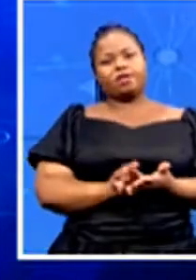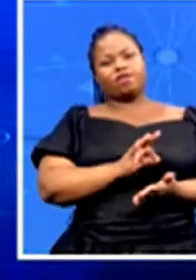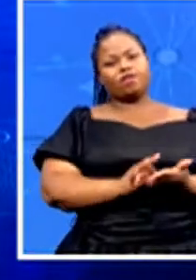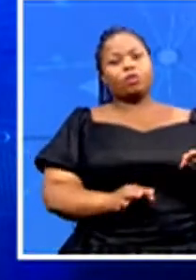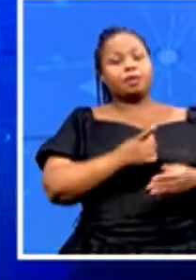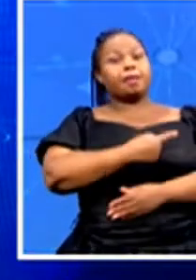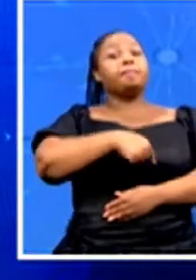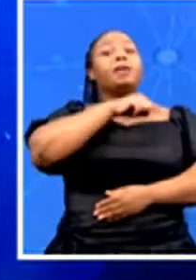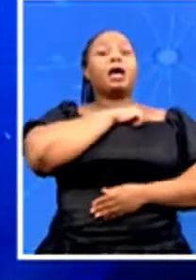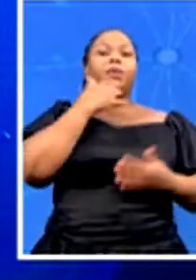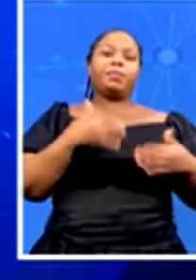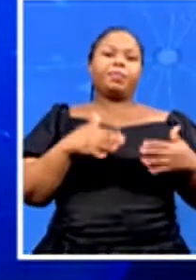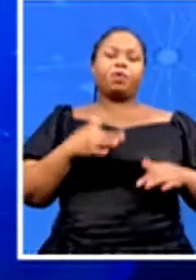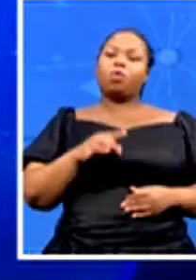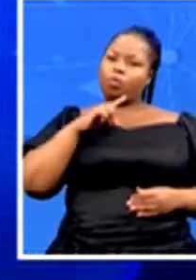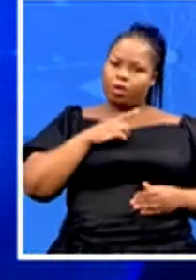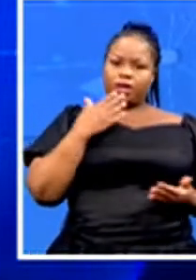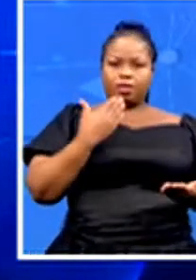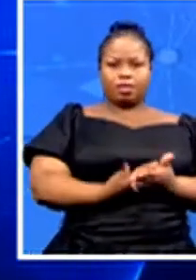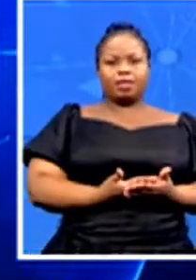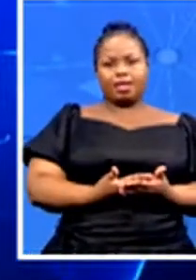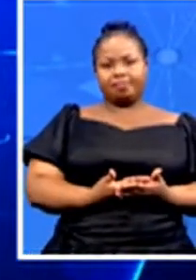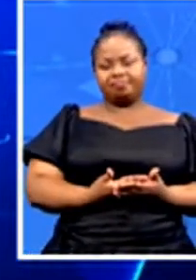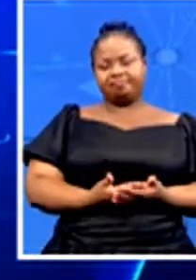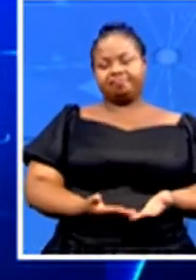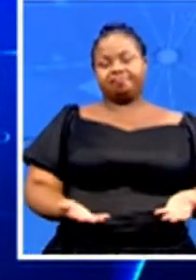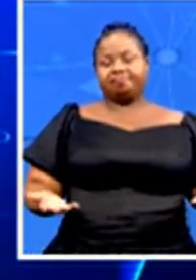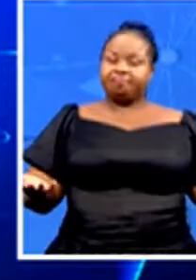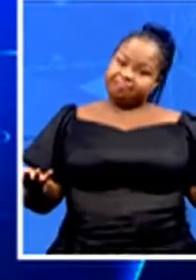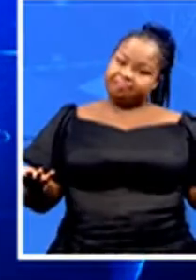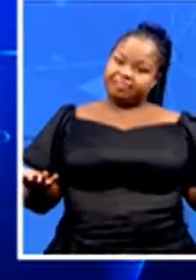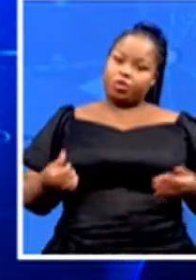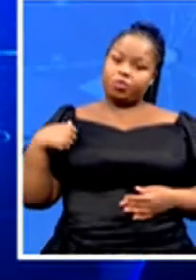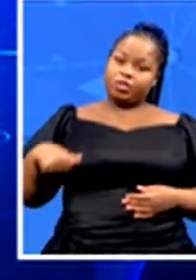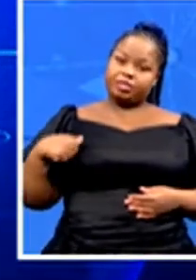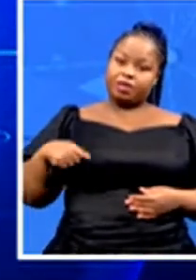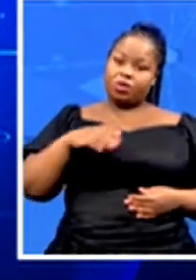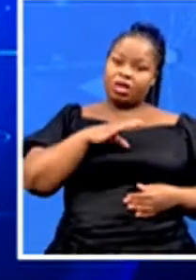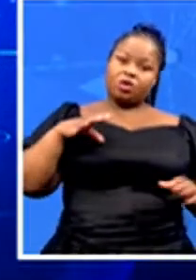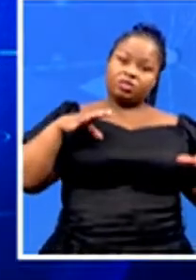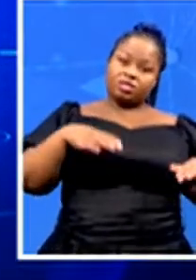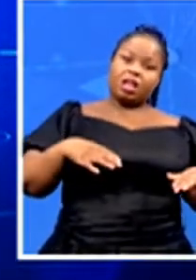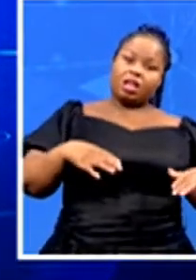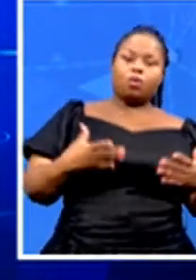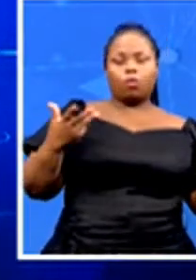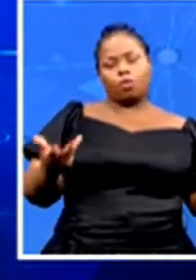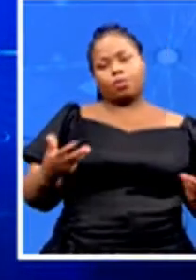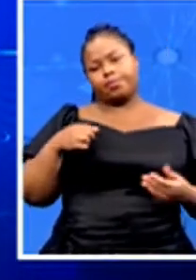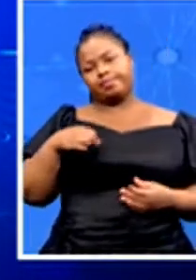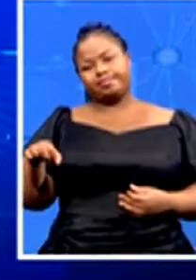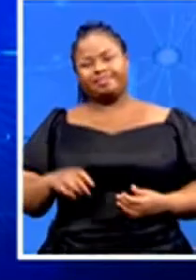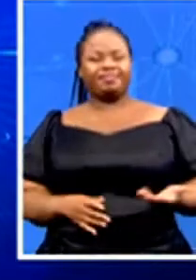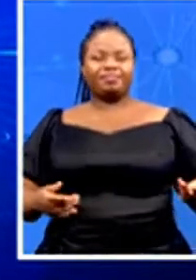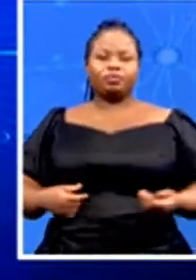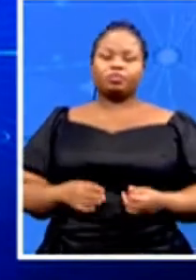either take you to the municipal council or not. So the vote is a very powerful tool that